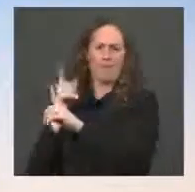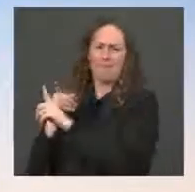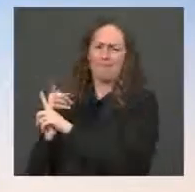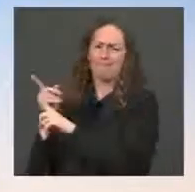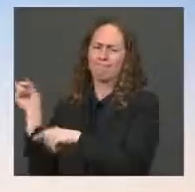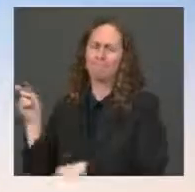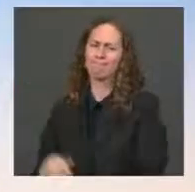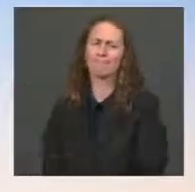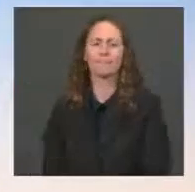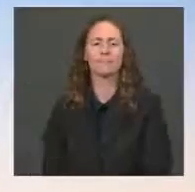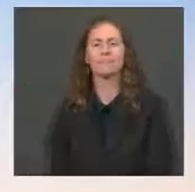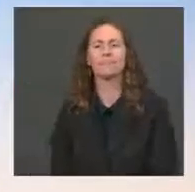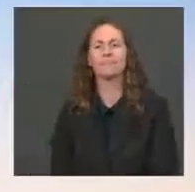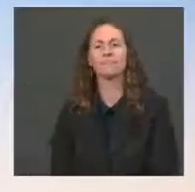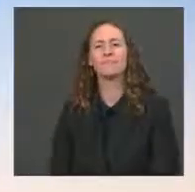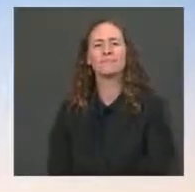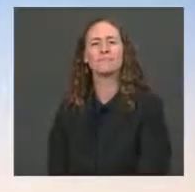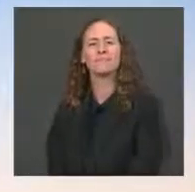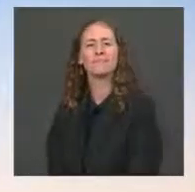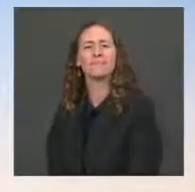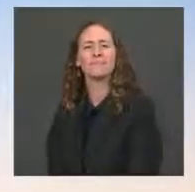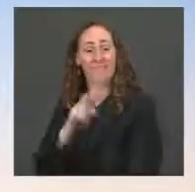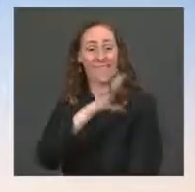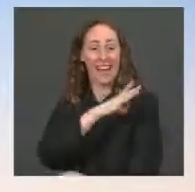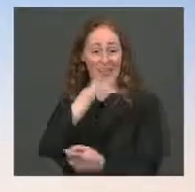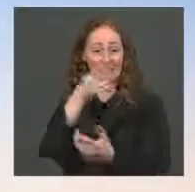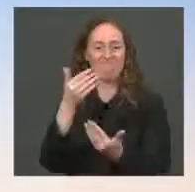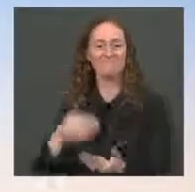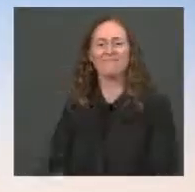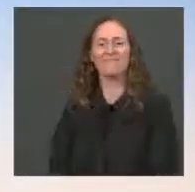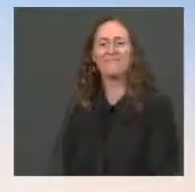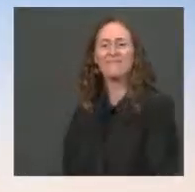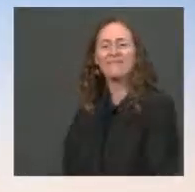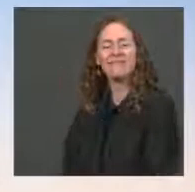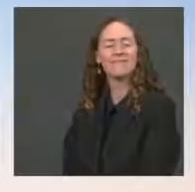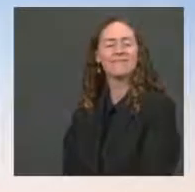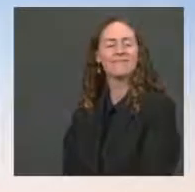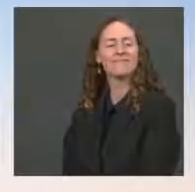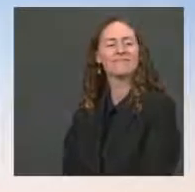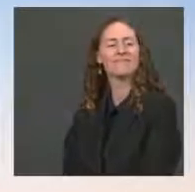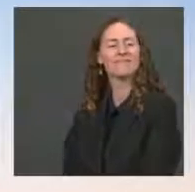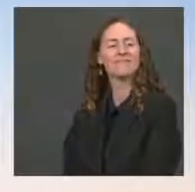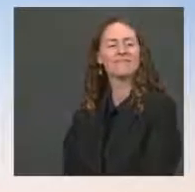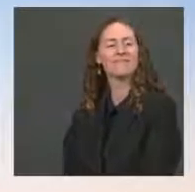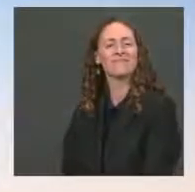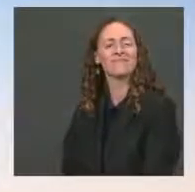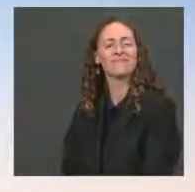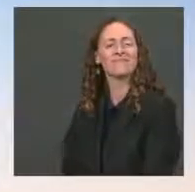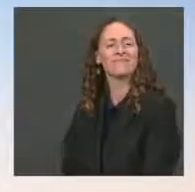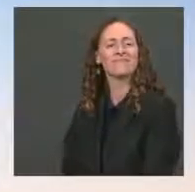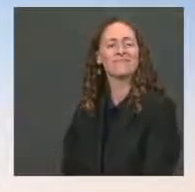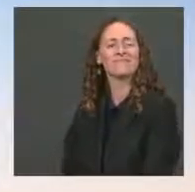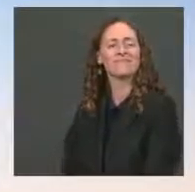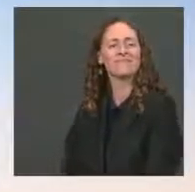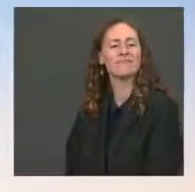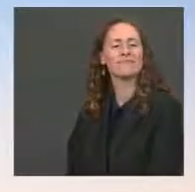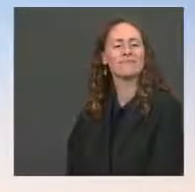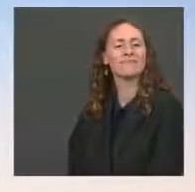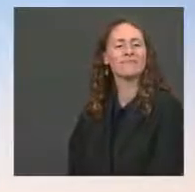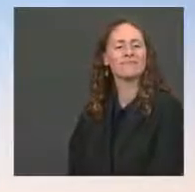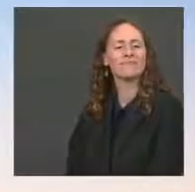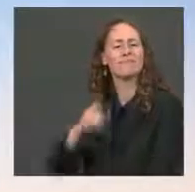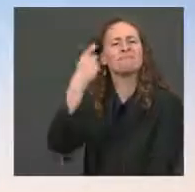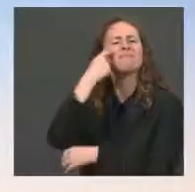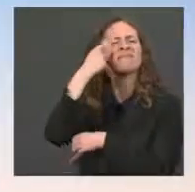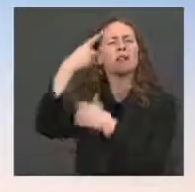Go ahead, right in front of you. Yeah, go ahead. Thanks, Jen. You mentioned discussion of mandates for international travel. Does the president support